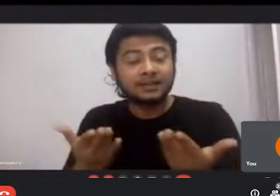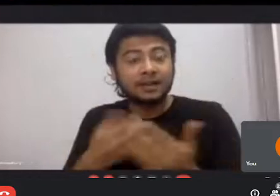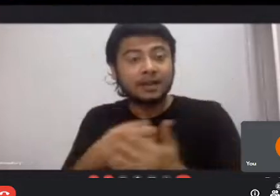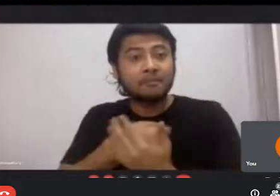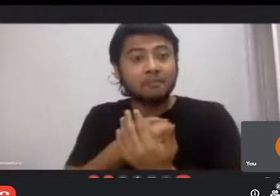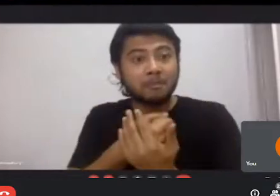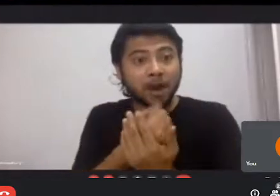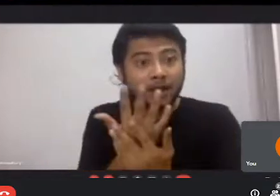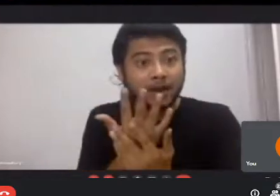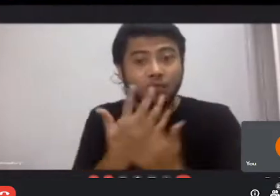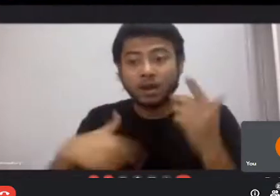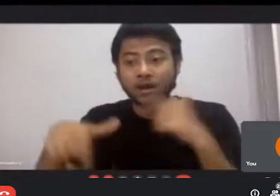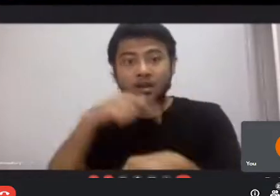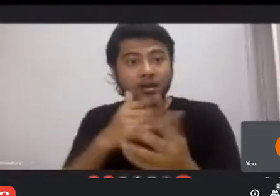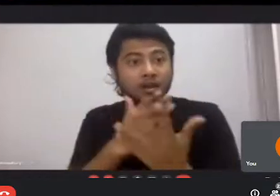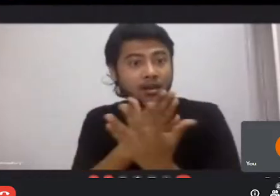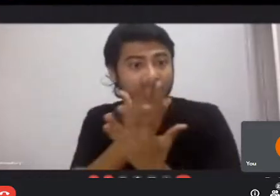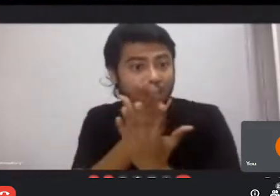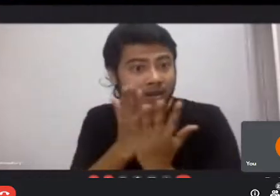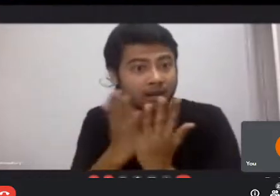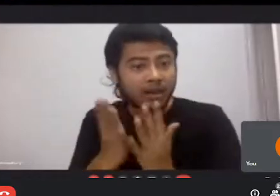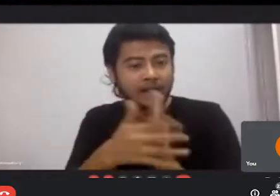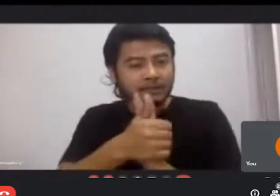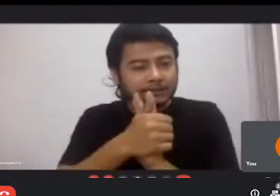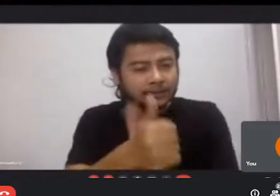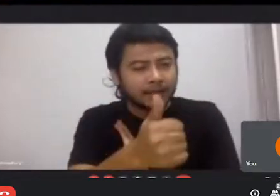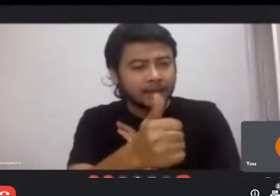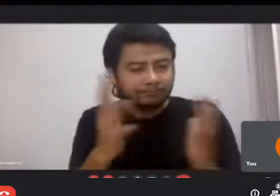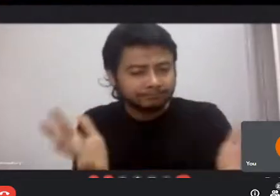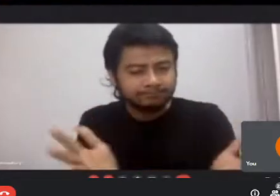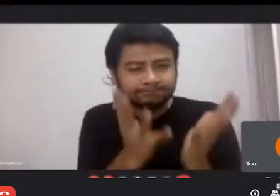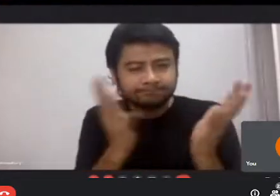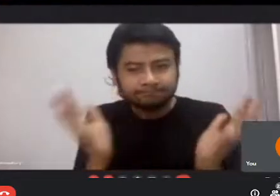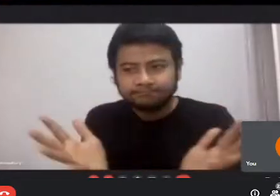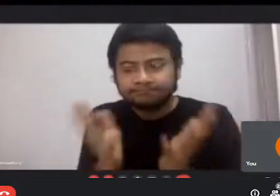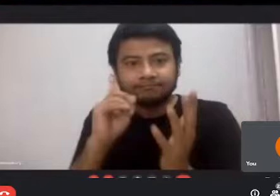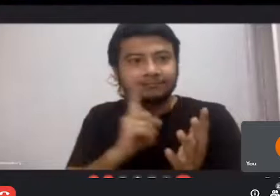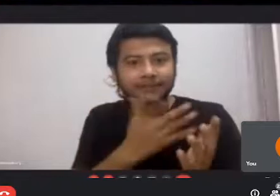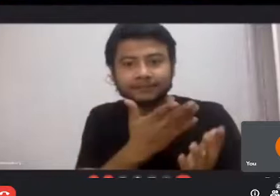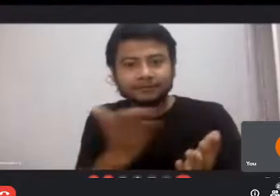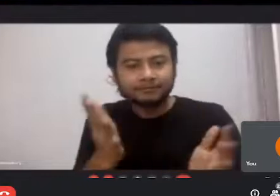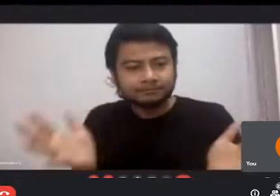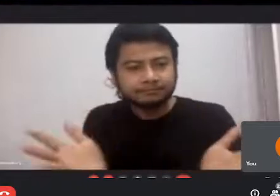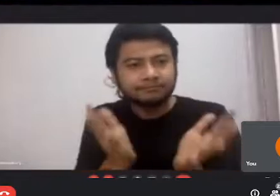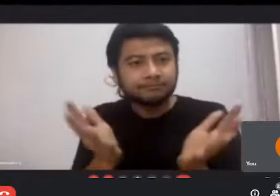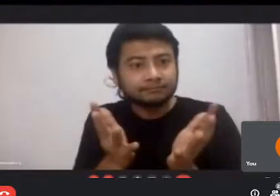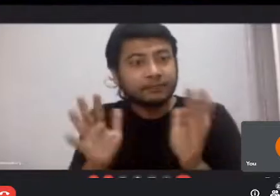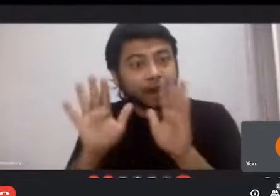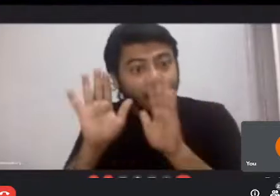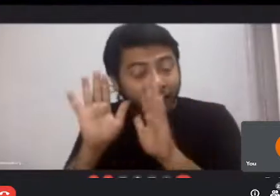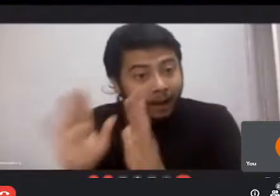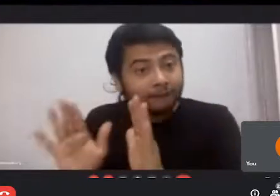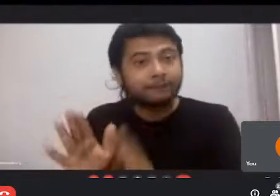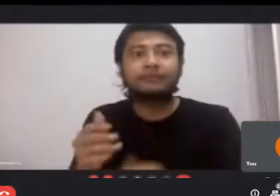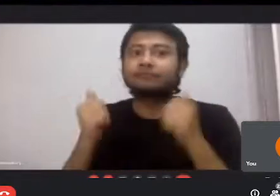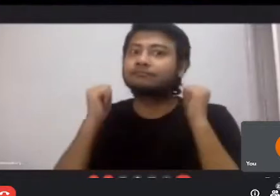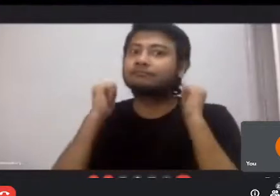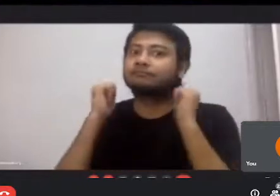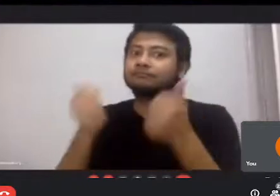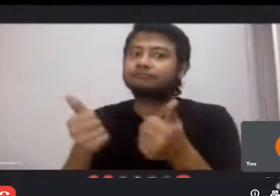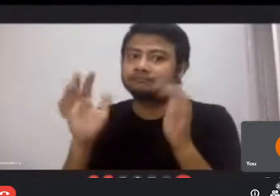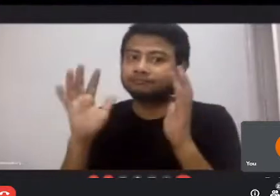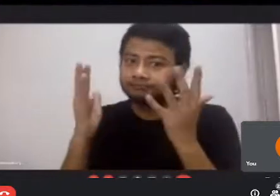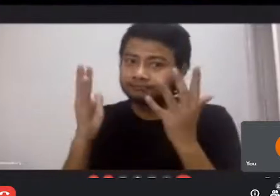learners, with different types of learning materials. It was wonderful to